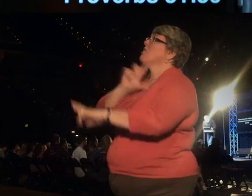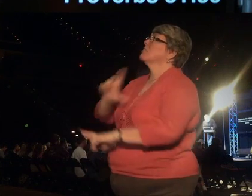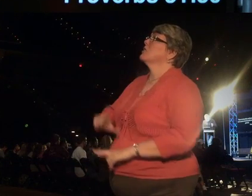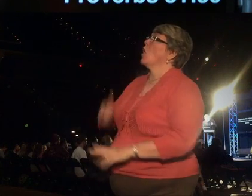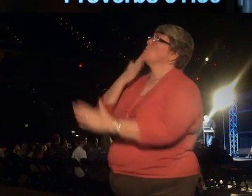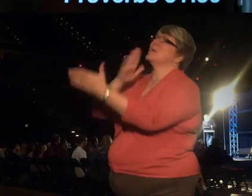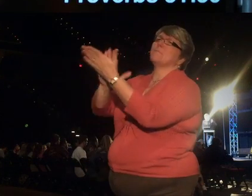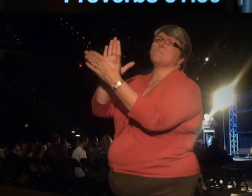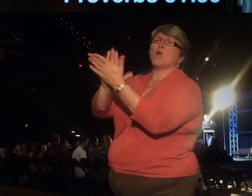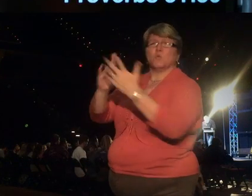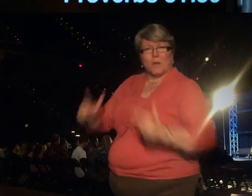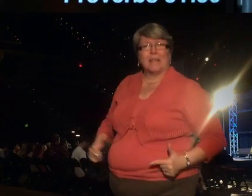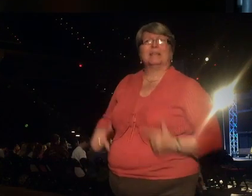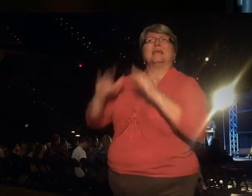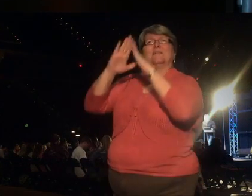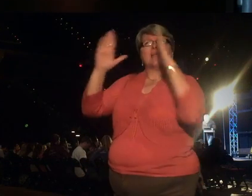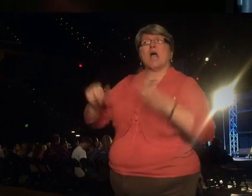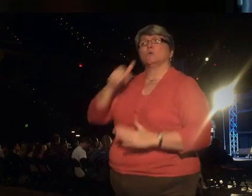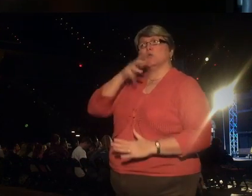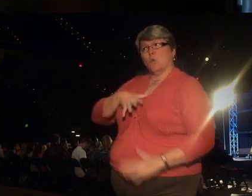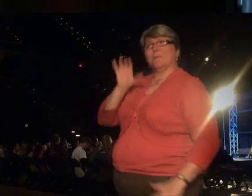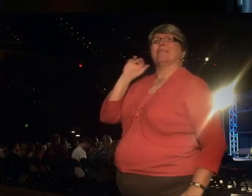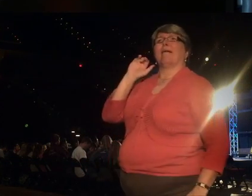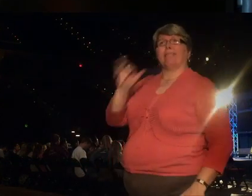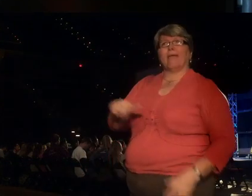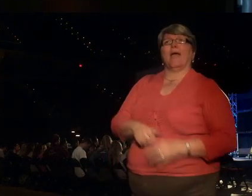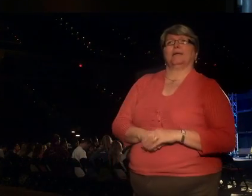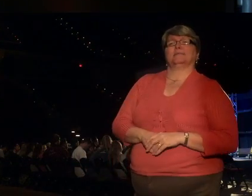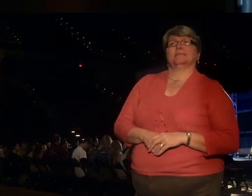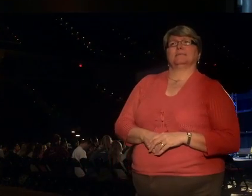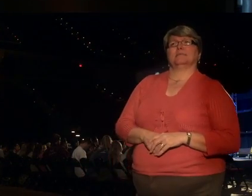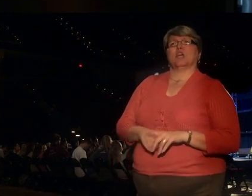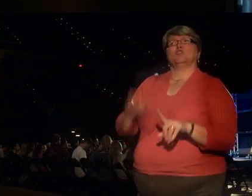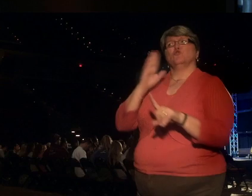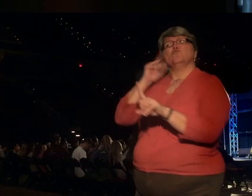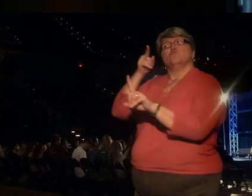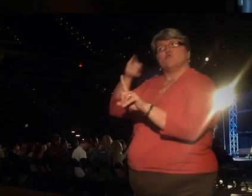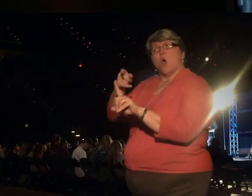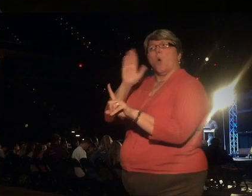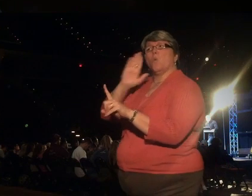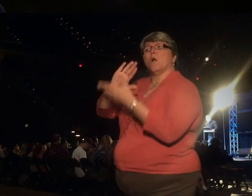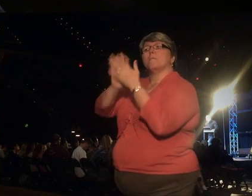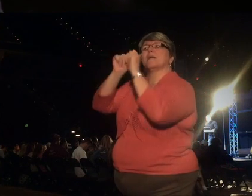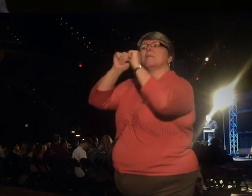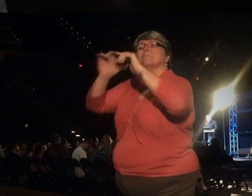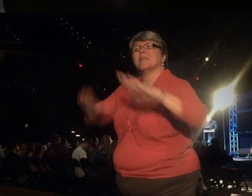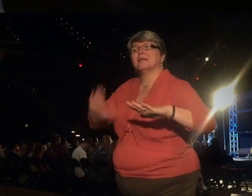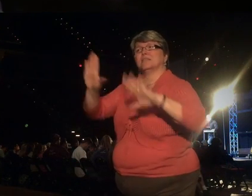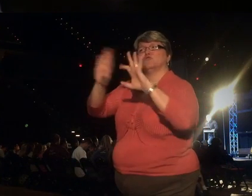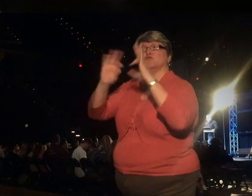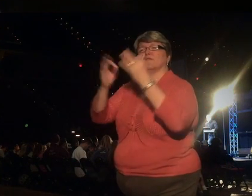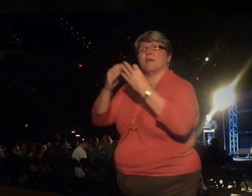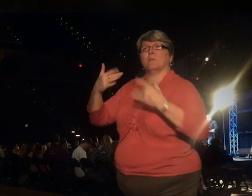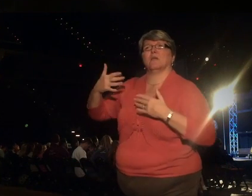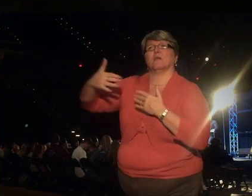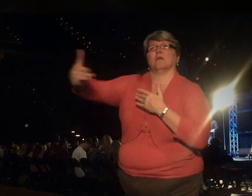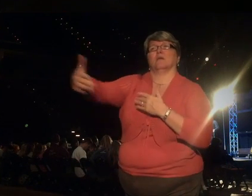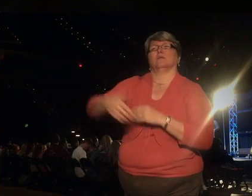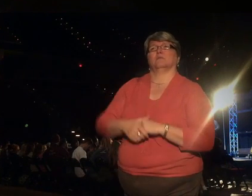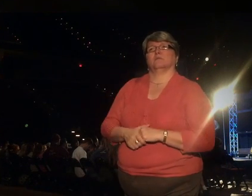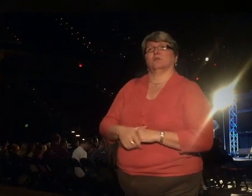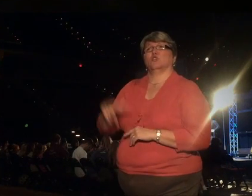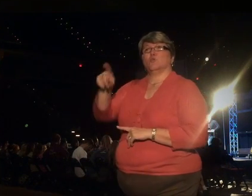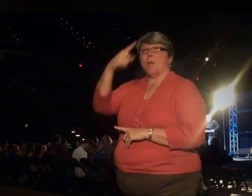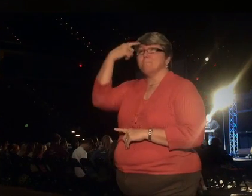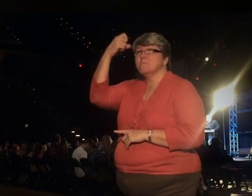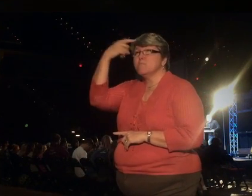woman like that, right? That you know is going to be a blessing to you and your house forever. You memorize